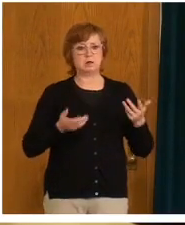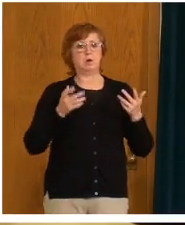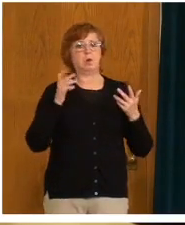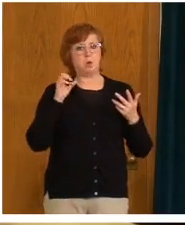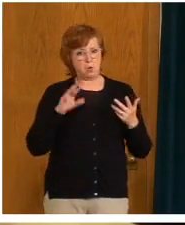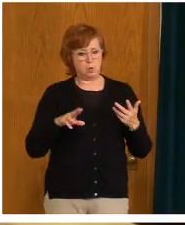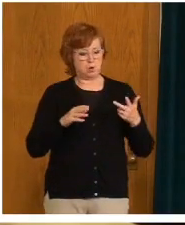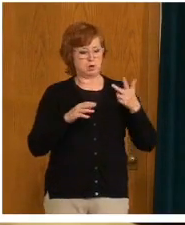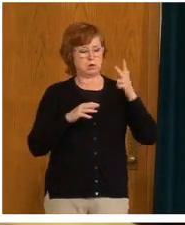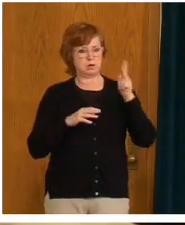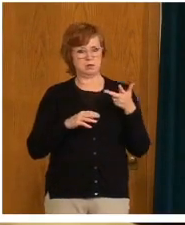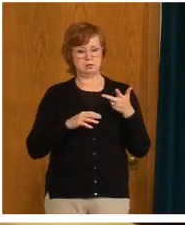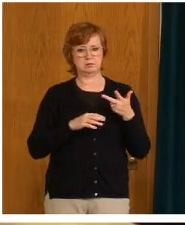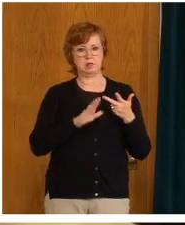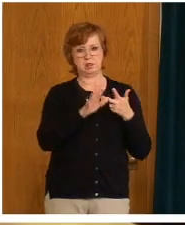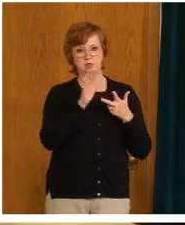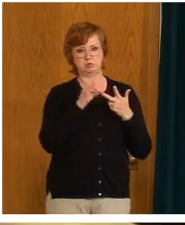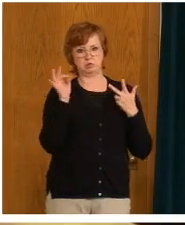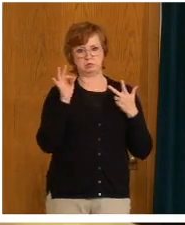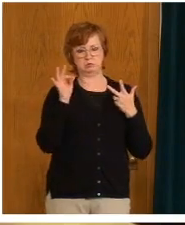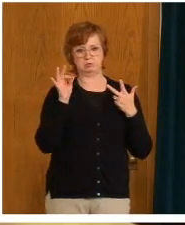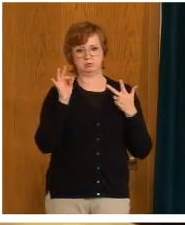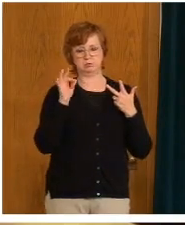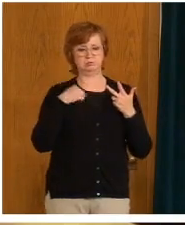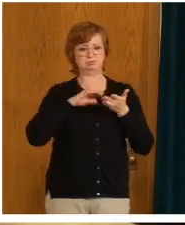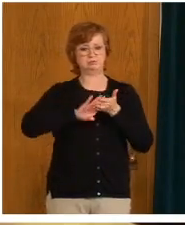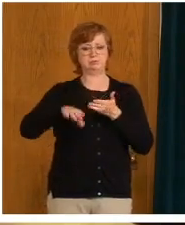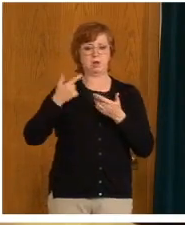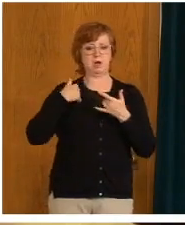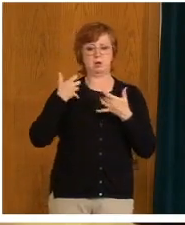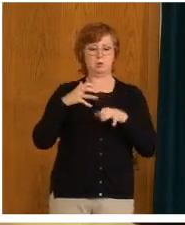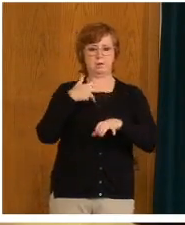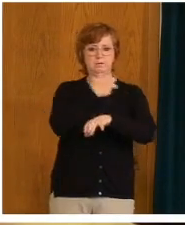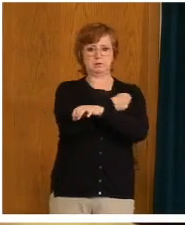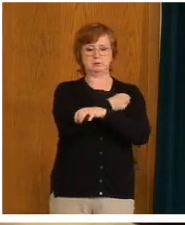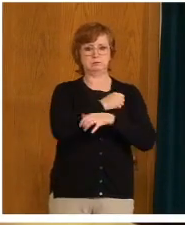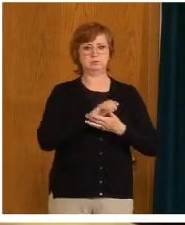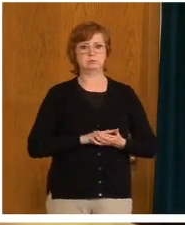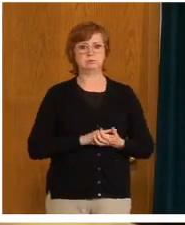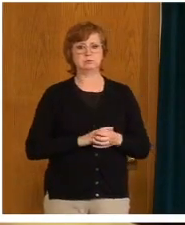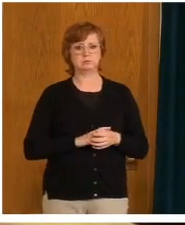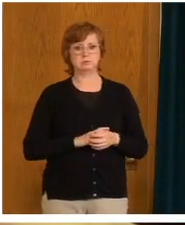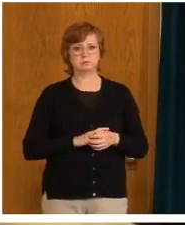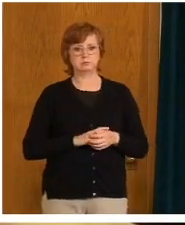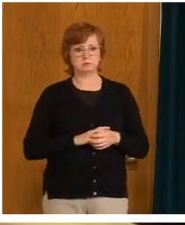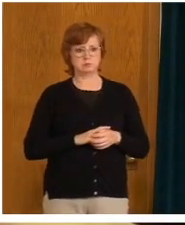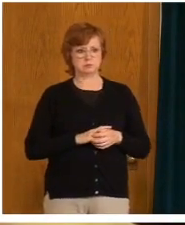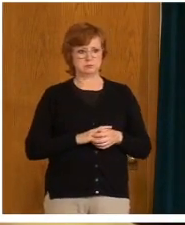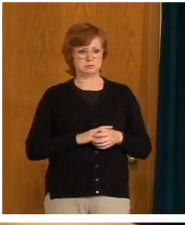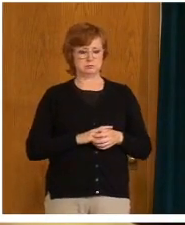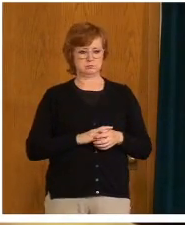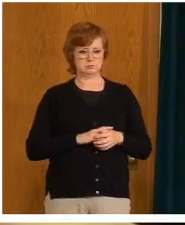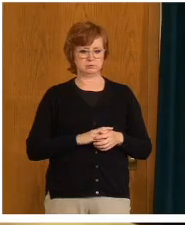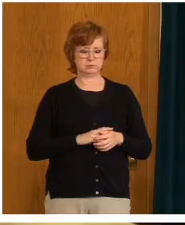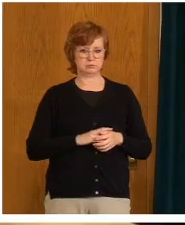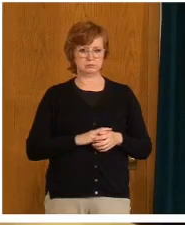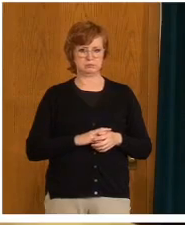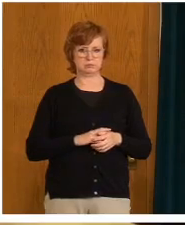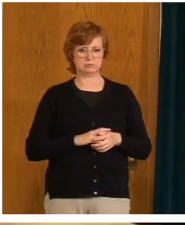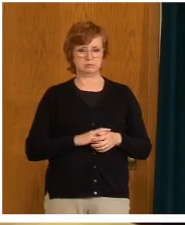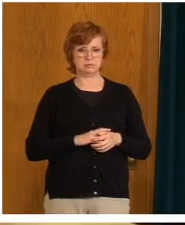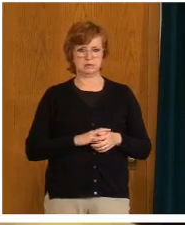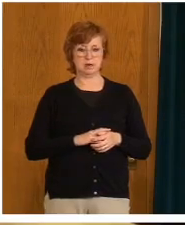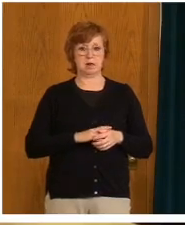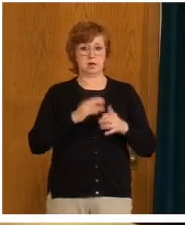Or it may have been a choice that someone has made, is in that they just simply are not going to get vaccinated. I mean, that's where we've